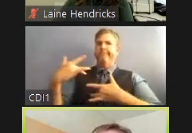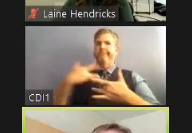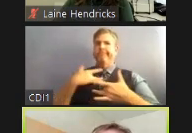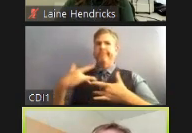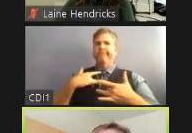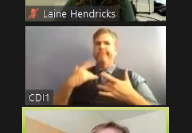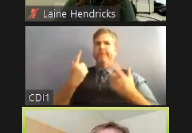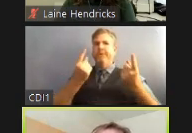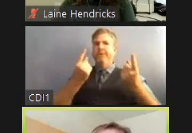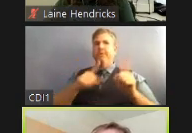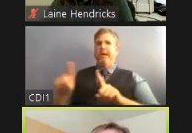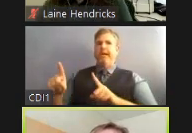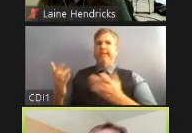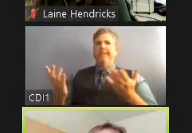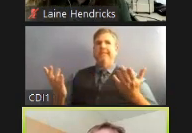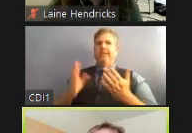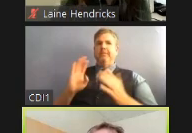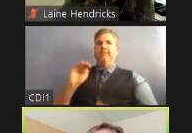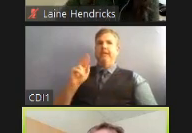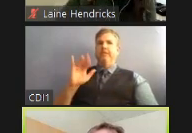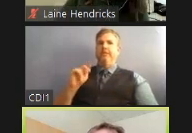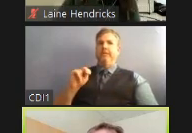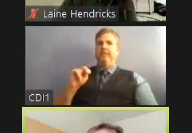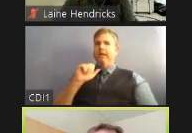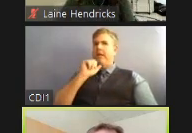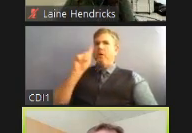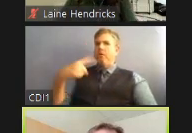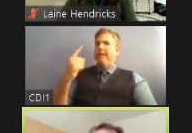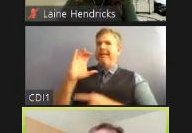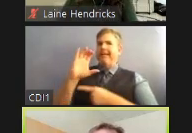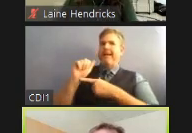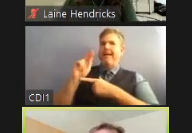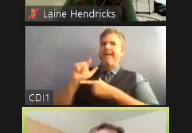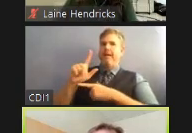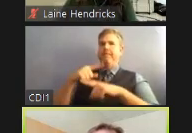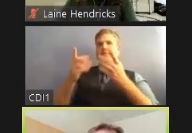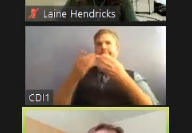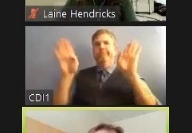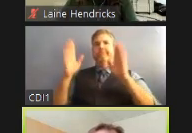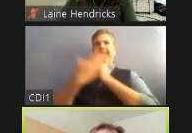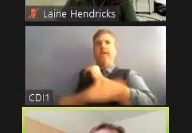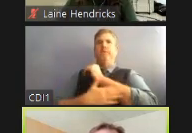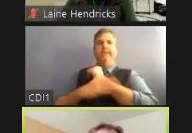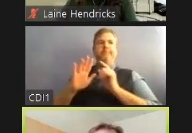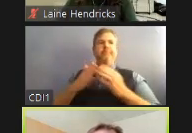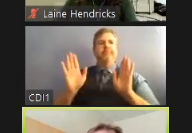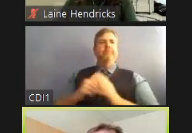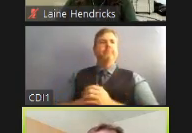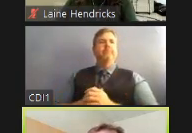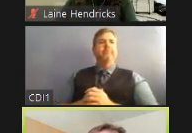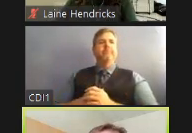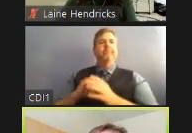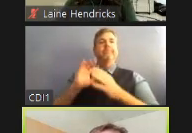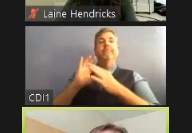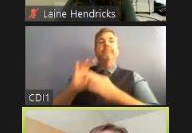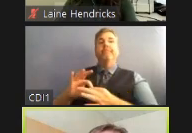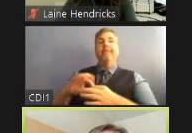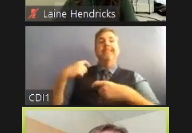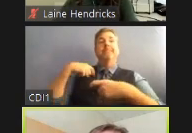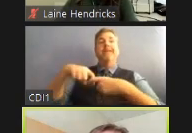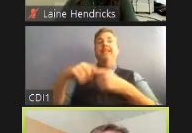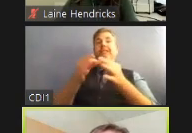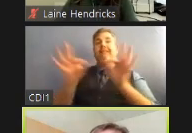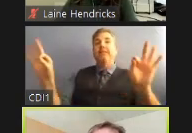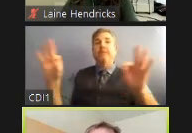all of us. We've increased Spanish language media engagement with the weekly Canal-specific radio outreach across